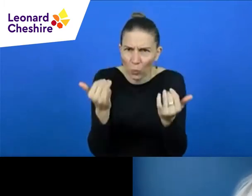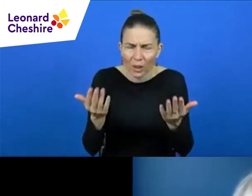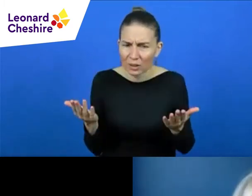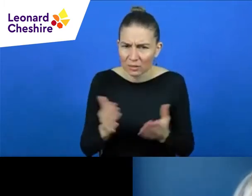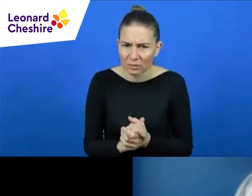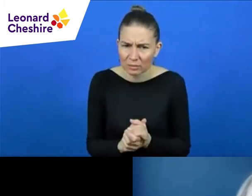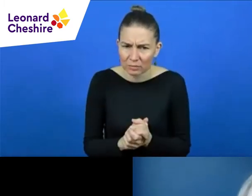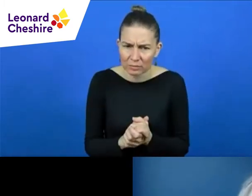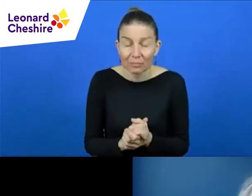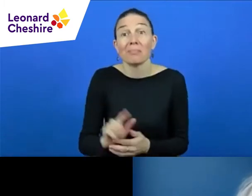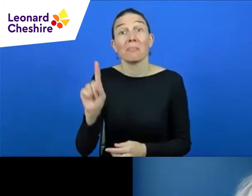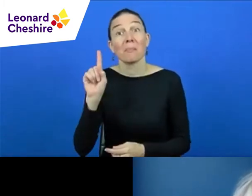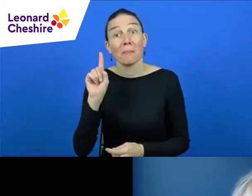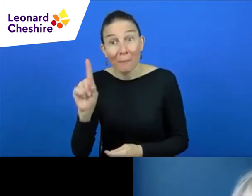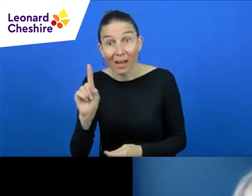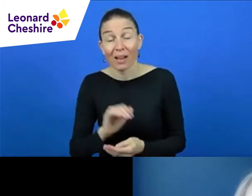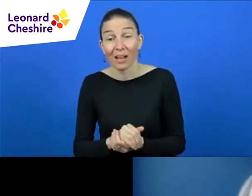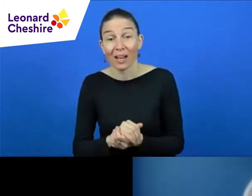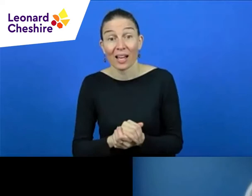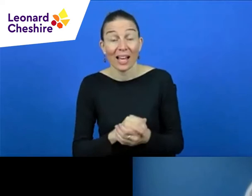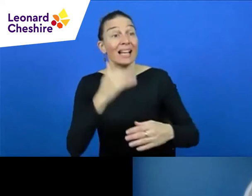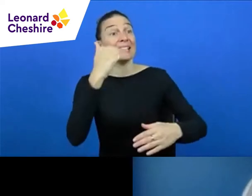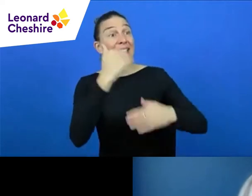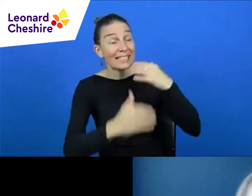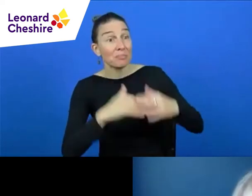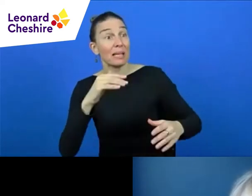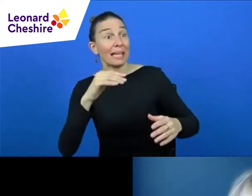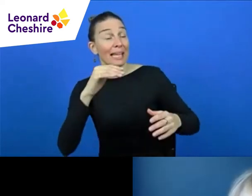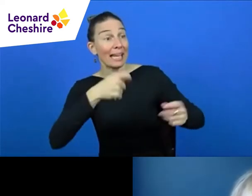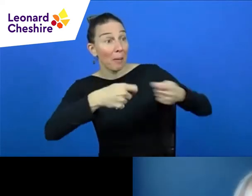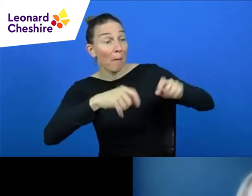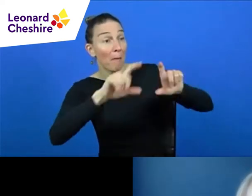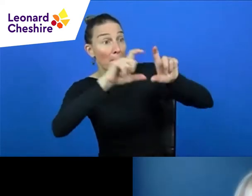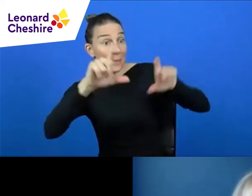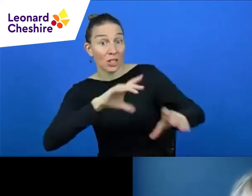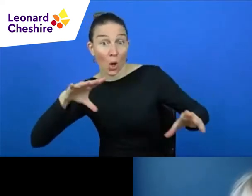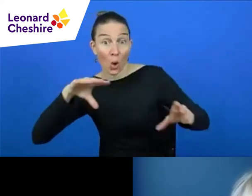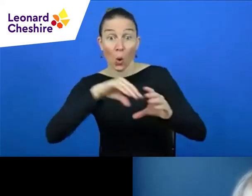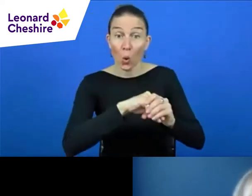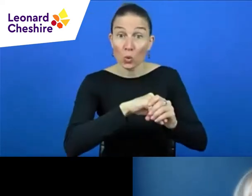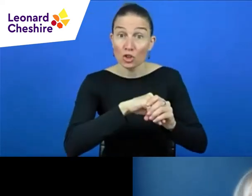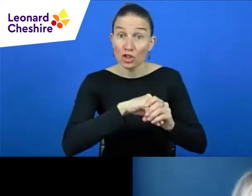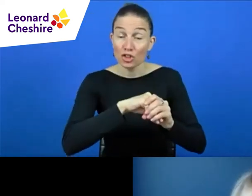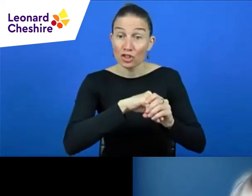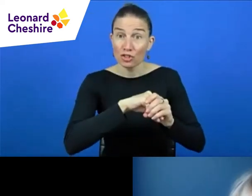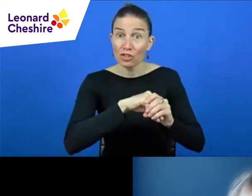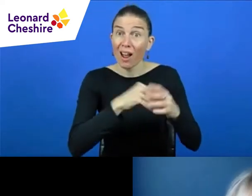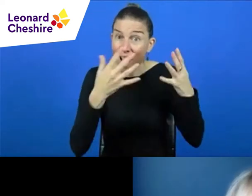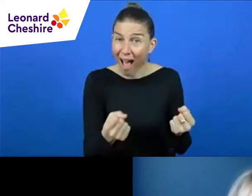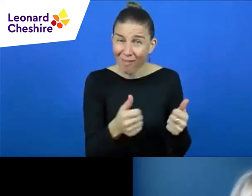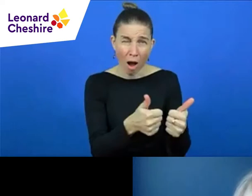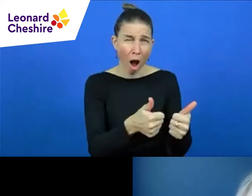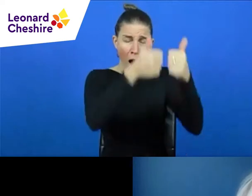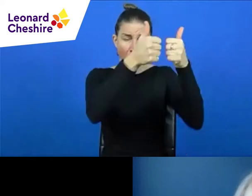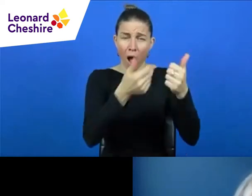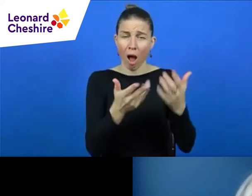examples of disability business inclusion. And these businesses are not just employers. They are big brands. They are huge supply chains. They